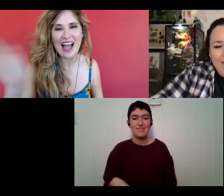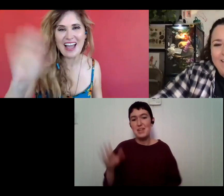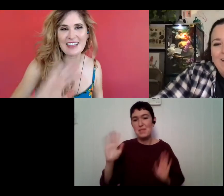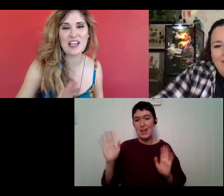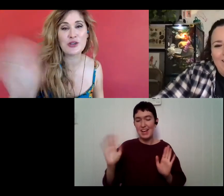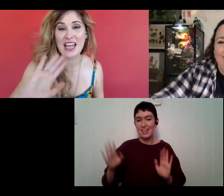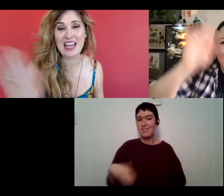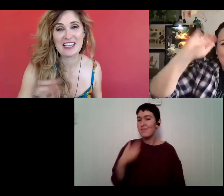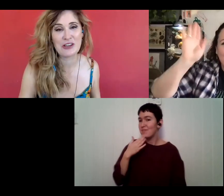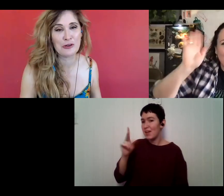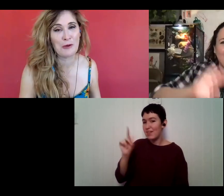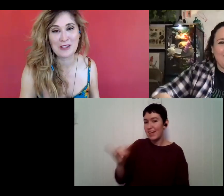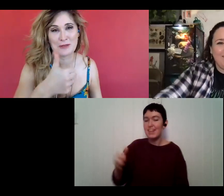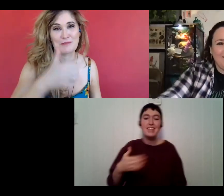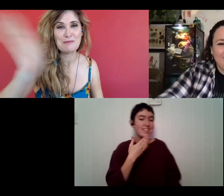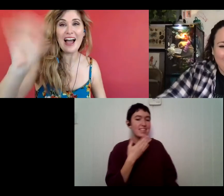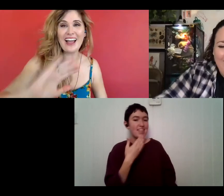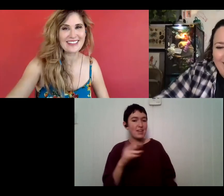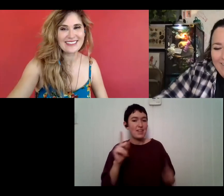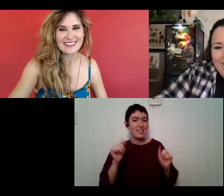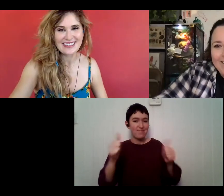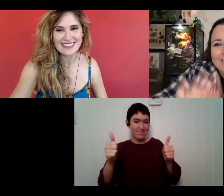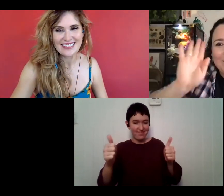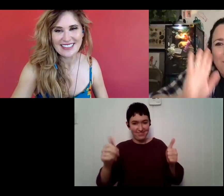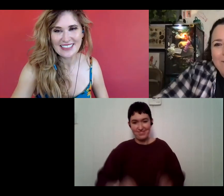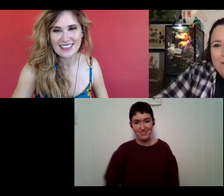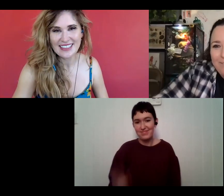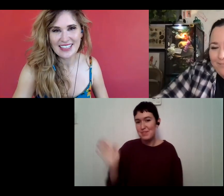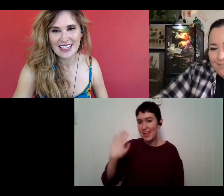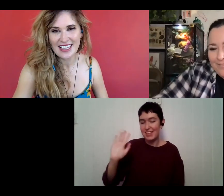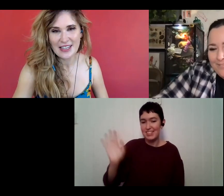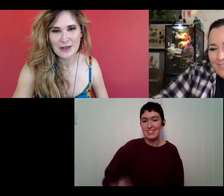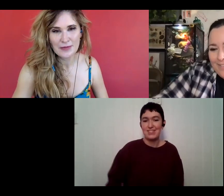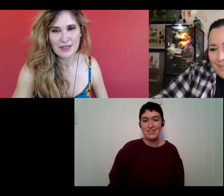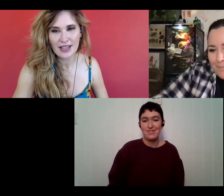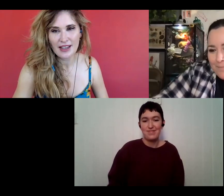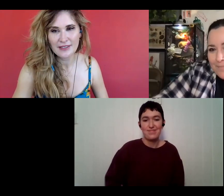Thank you, Kay. Thank you, Kay. Kay, you're awesome. Bye. Yeah. All right. Goodbye, everyone.